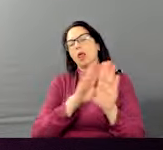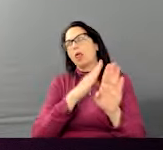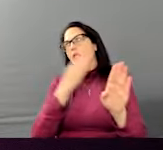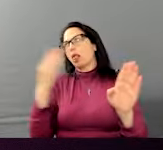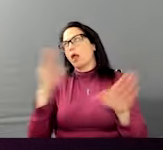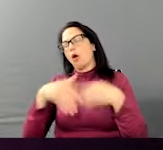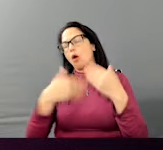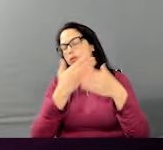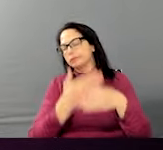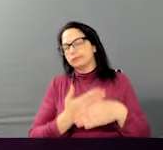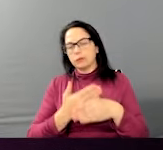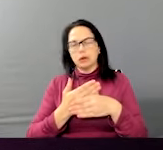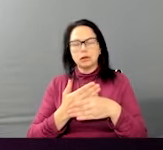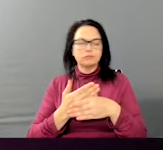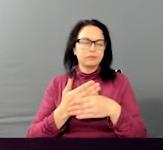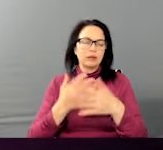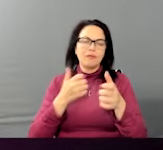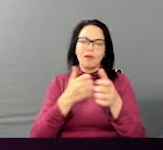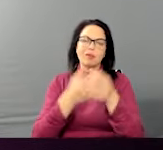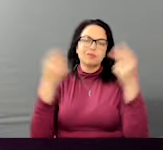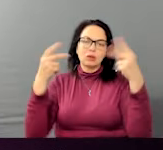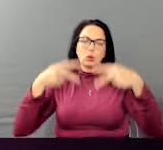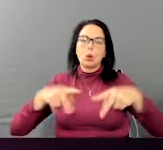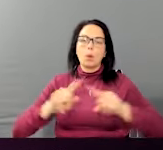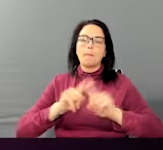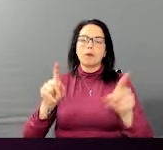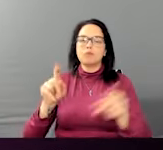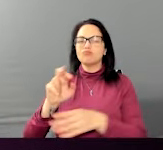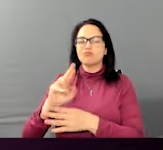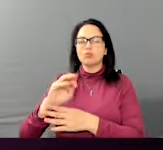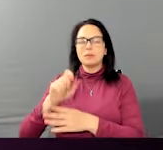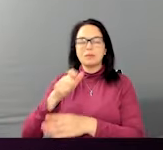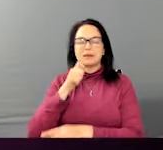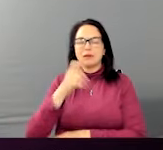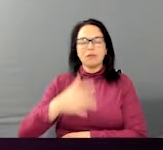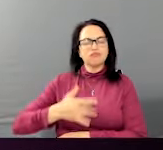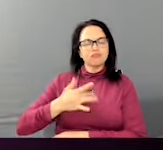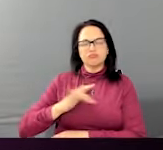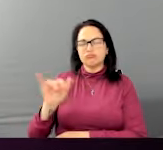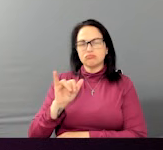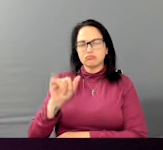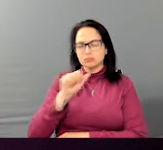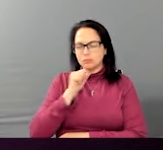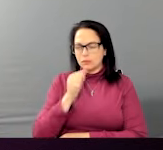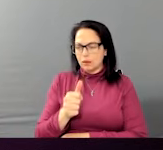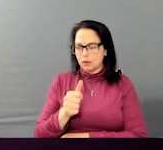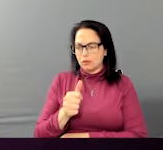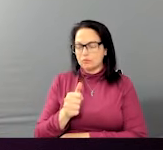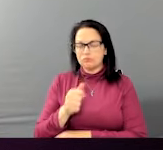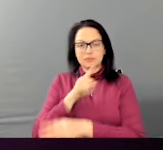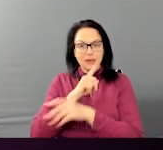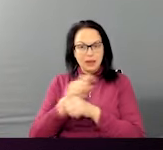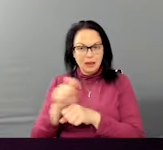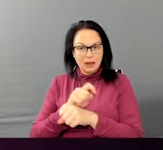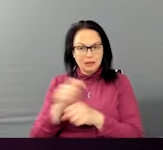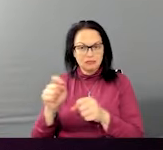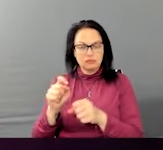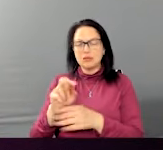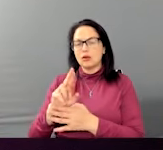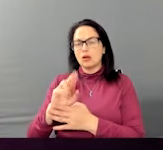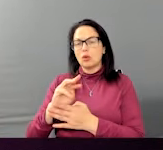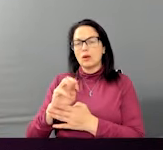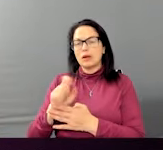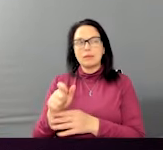code, and it was just not fun. Remix, it does not feel like that at all. In fact, in Remix, it doesn't feel like there's